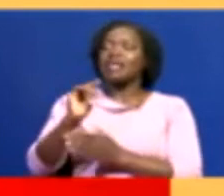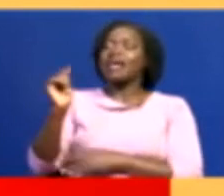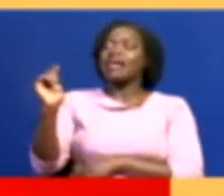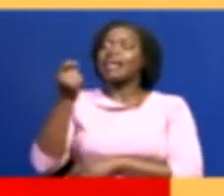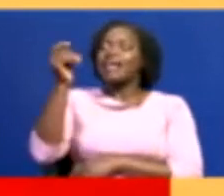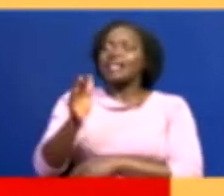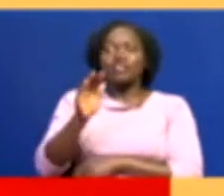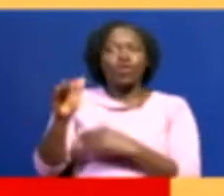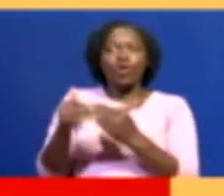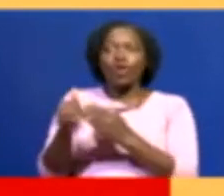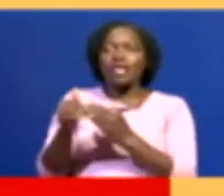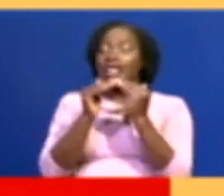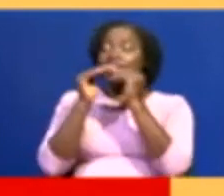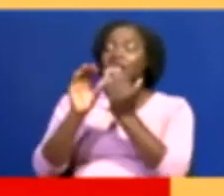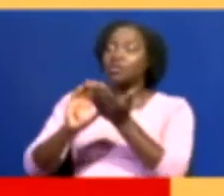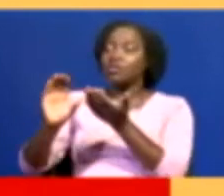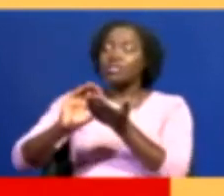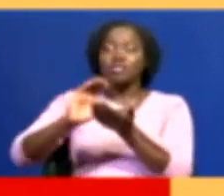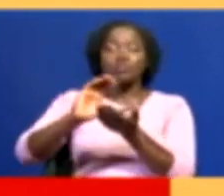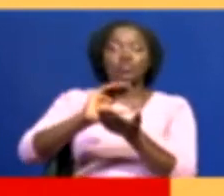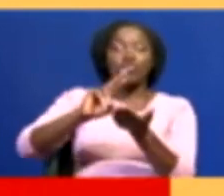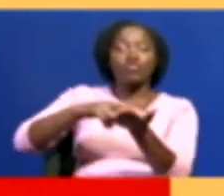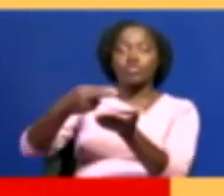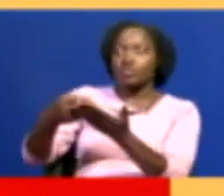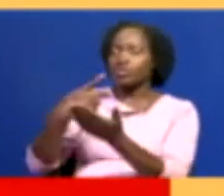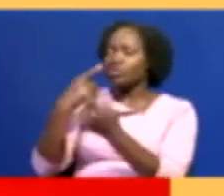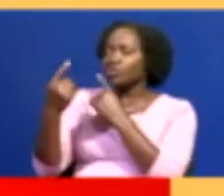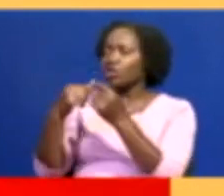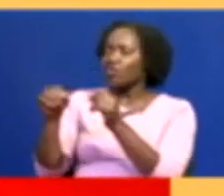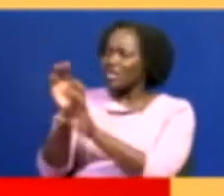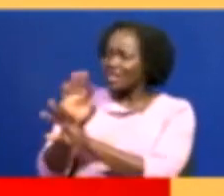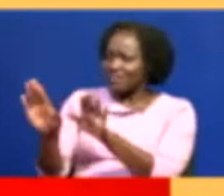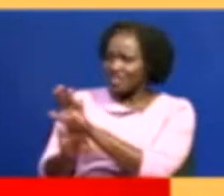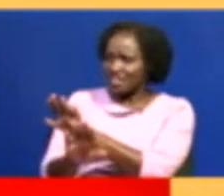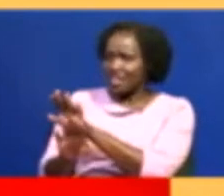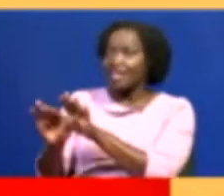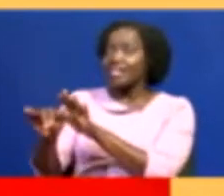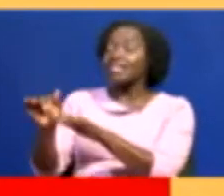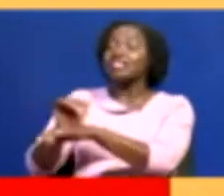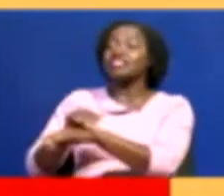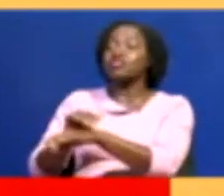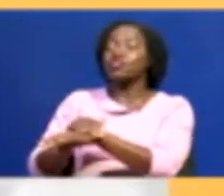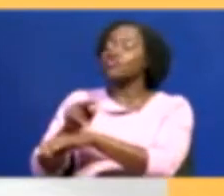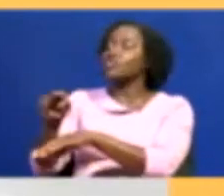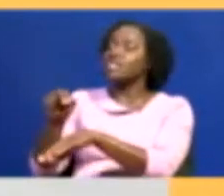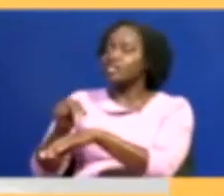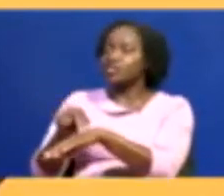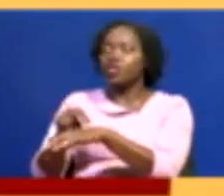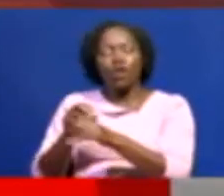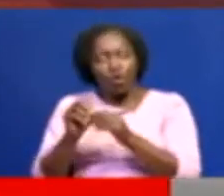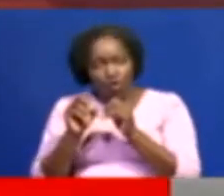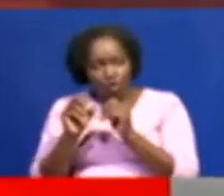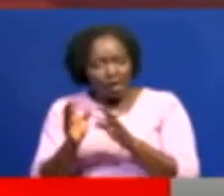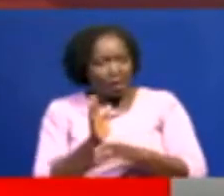equitable distribution of resources, and so talk of everything. That is good for the nation. Okay, Mheshimiwa, yes.